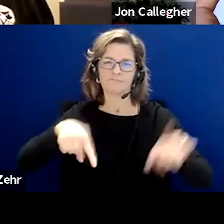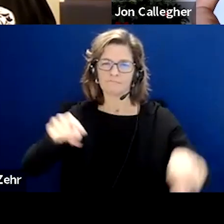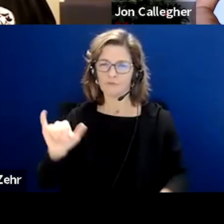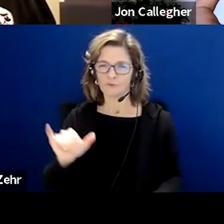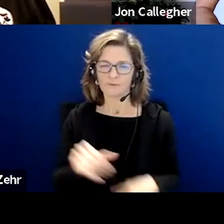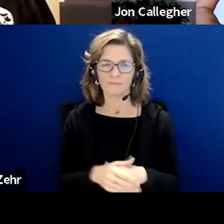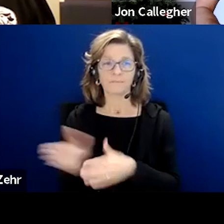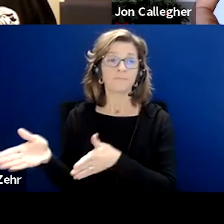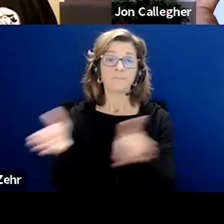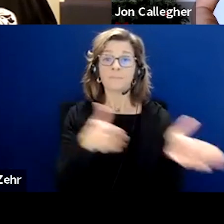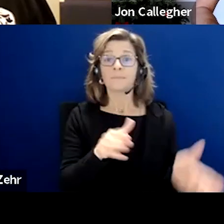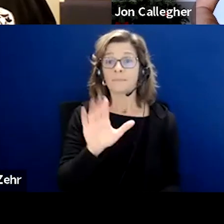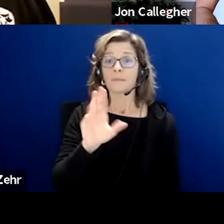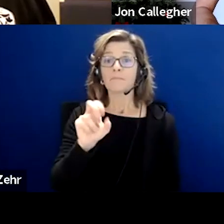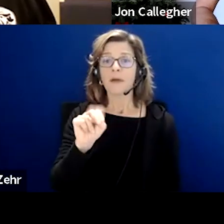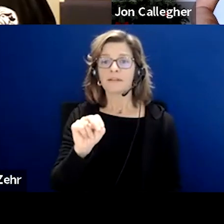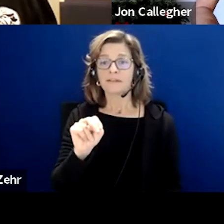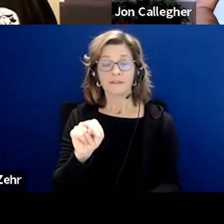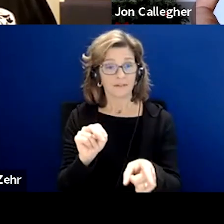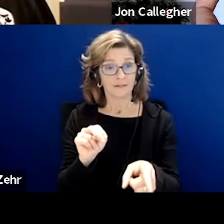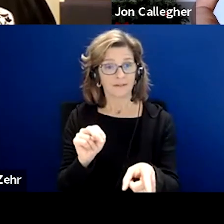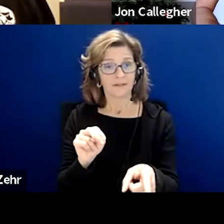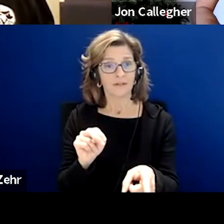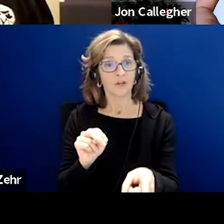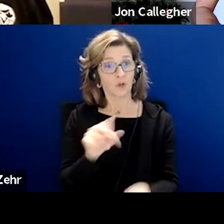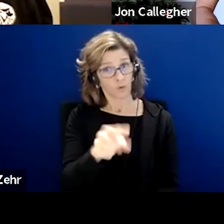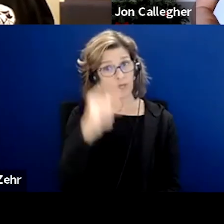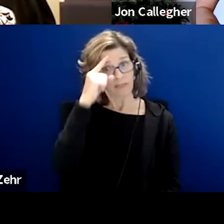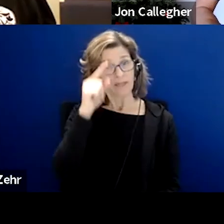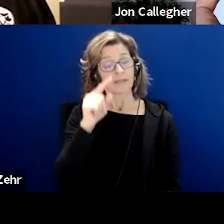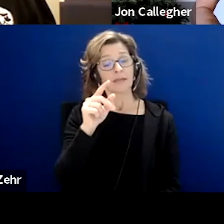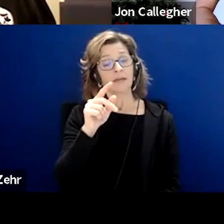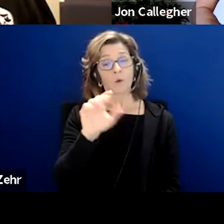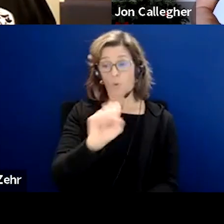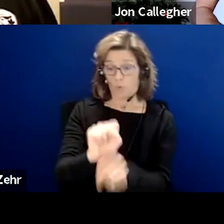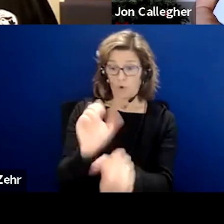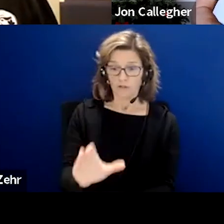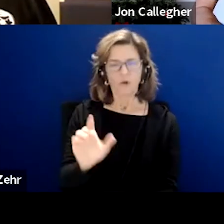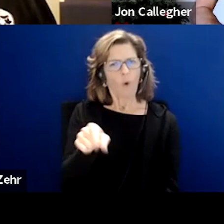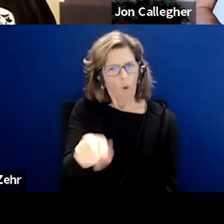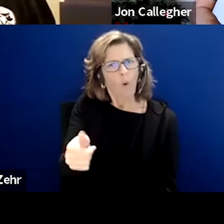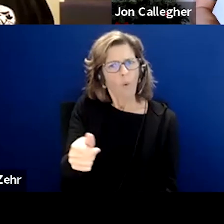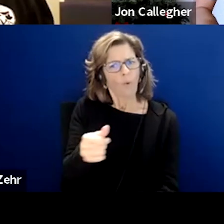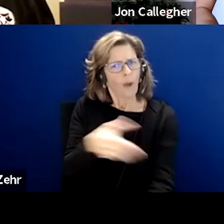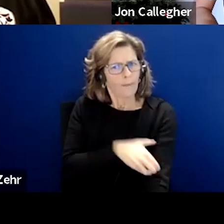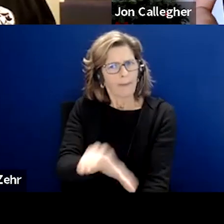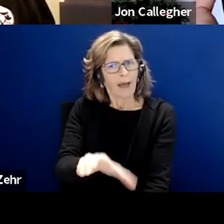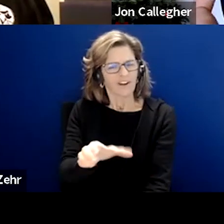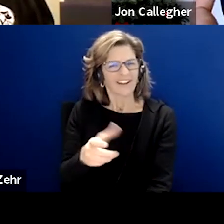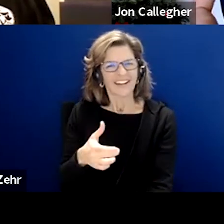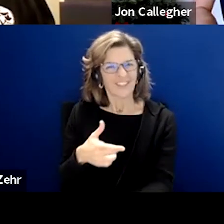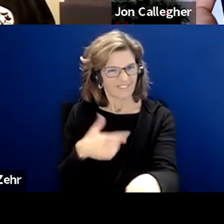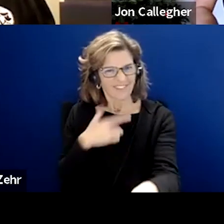is the belief that workers with disabilities are empowered seem to be far from reality? Yeah, well,